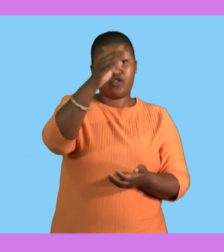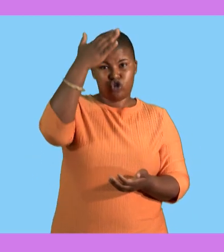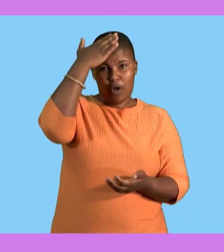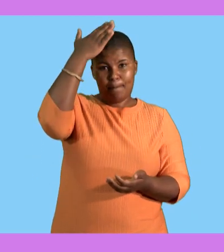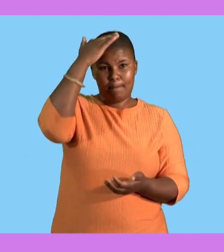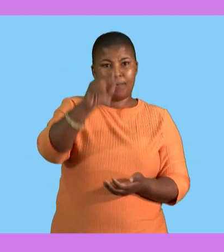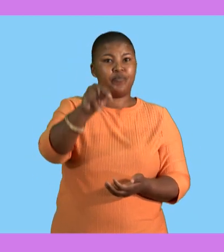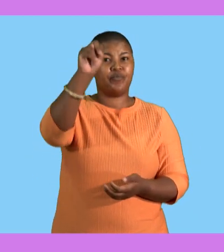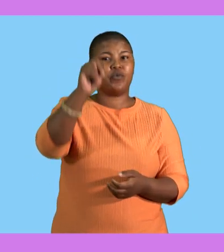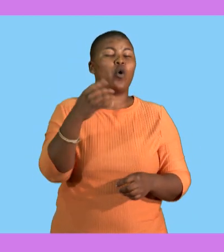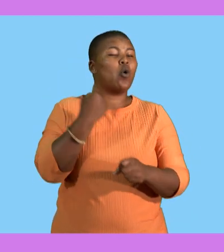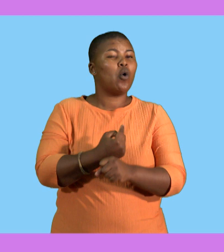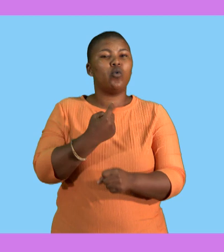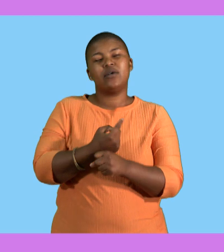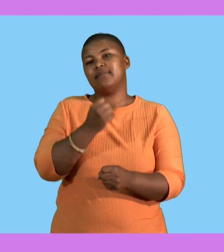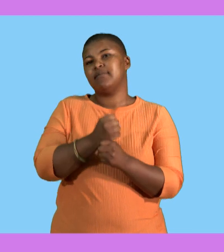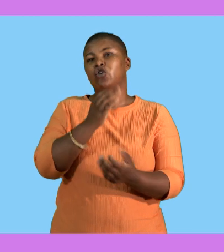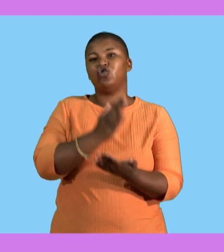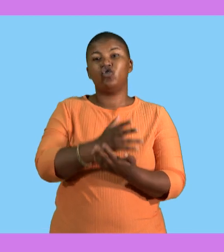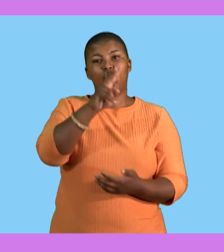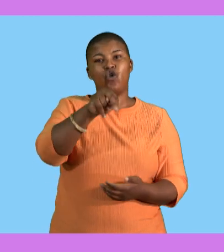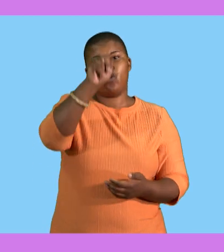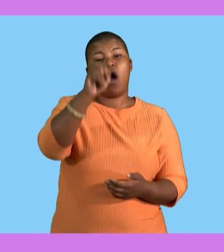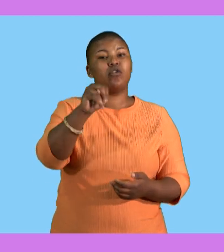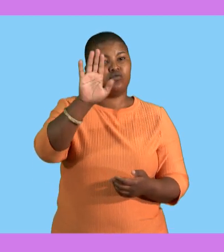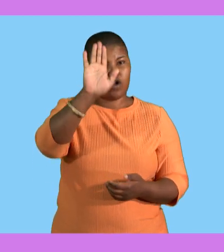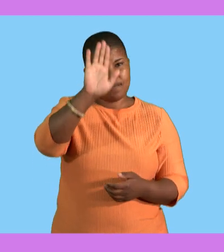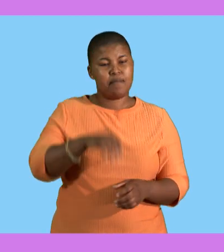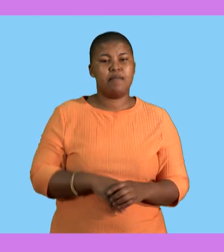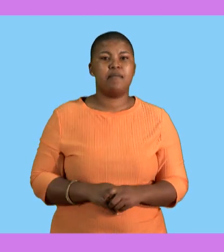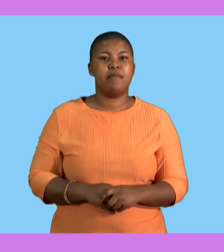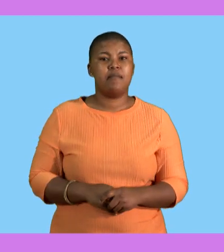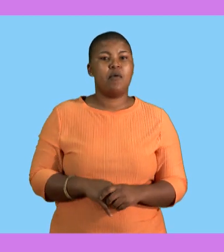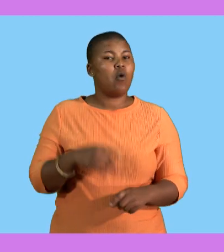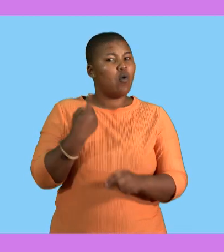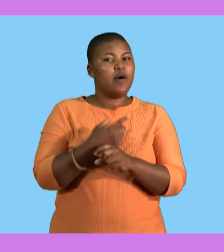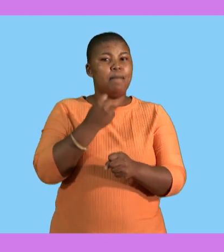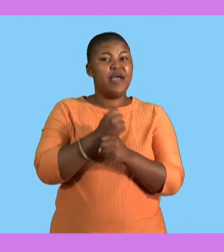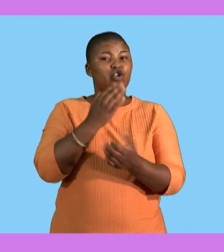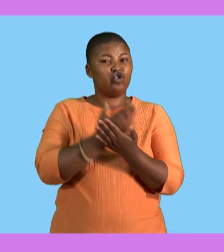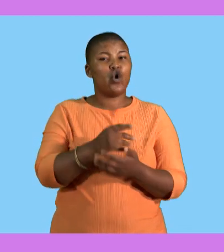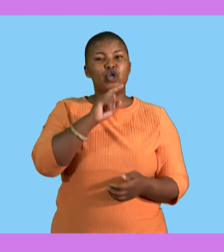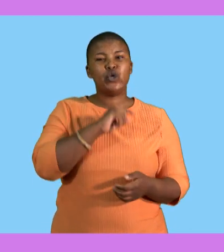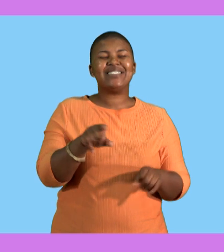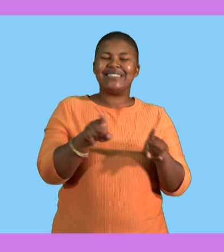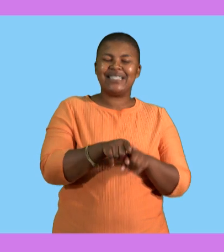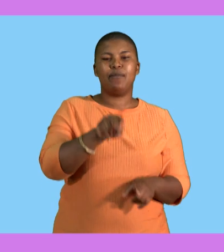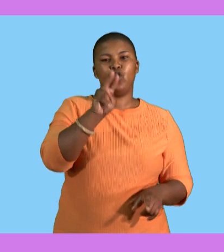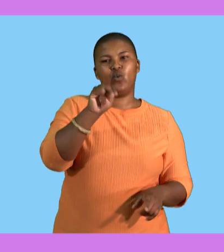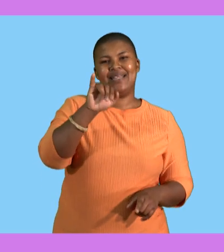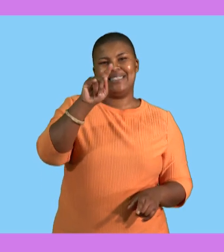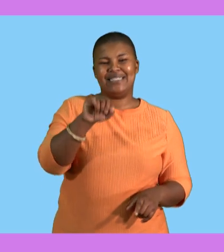top. Always make sure that north is showing to the top. Make sure that you work in the same units. You can't